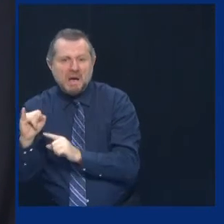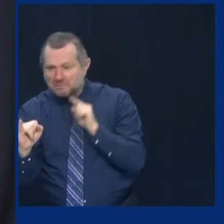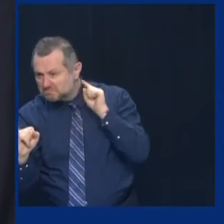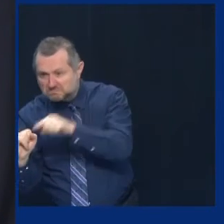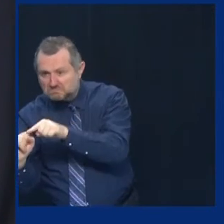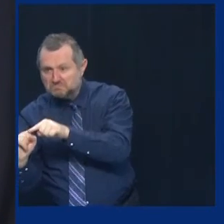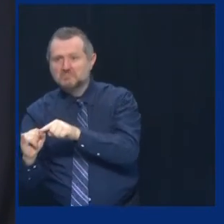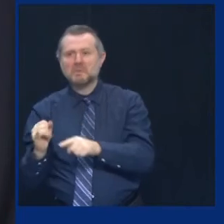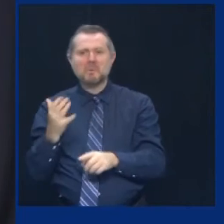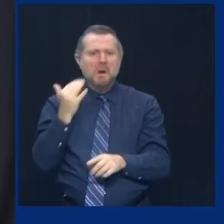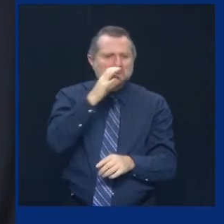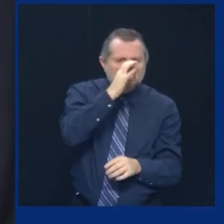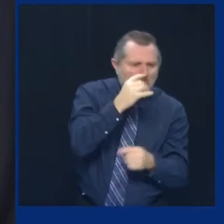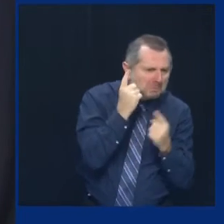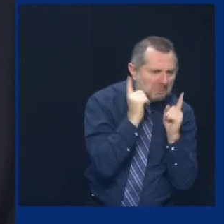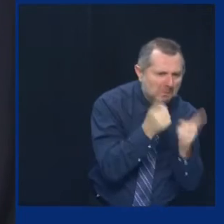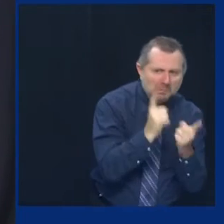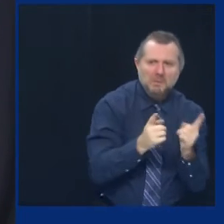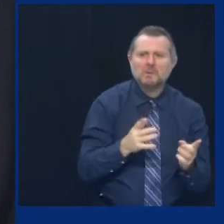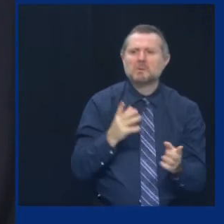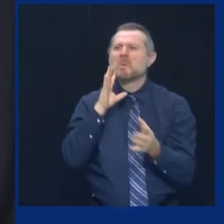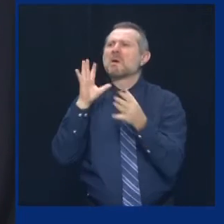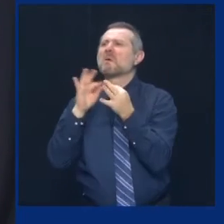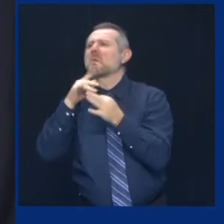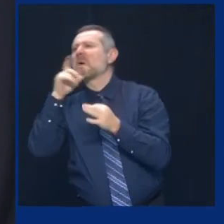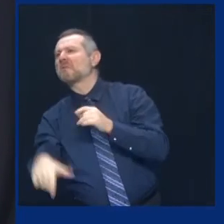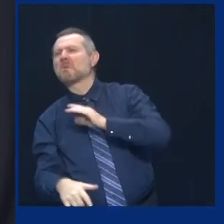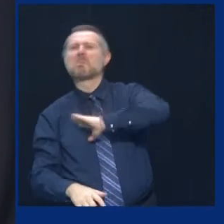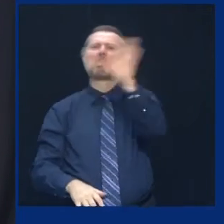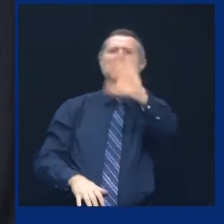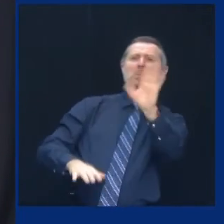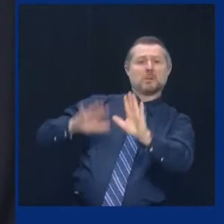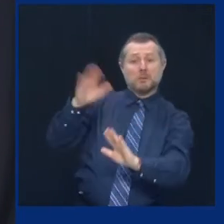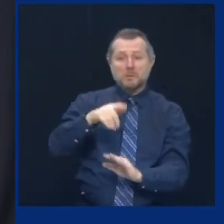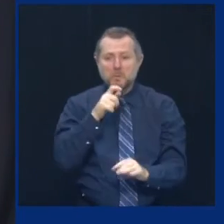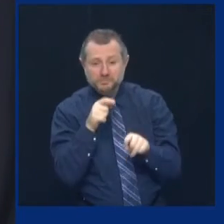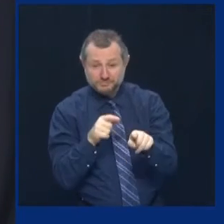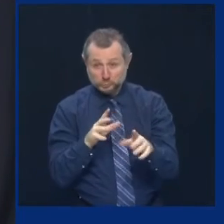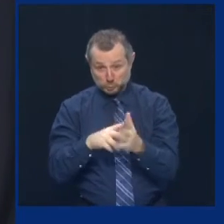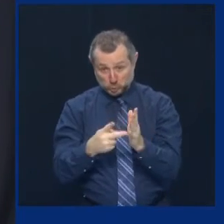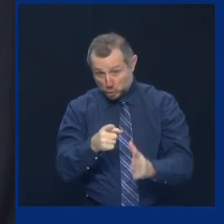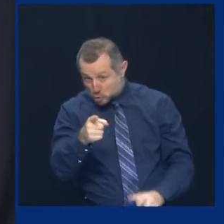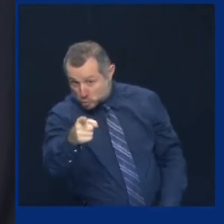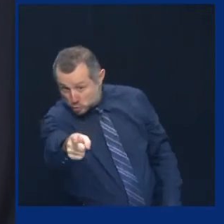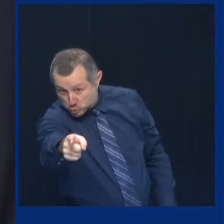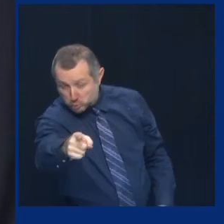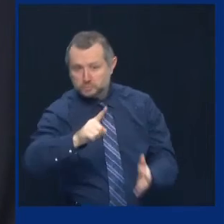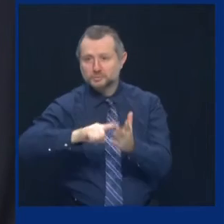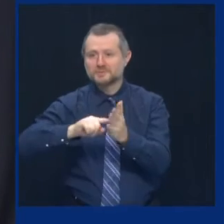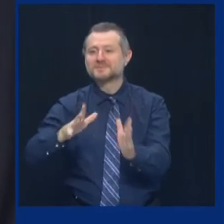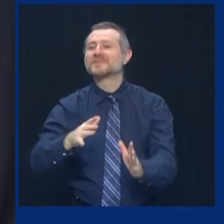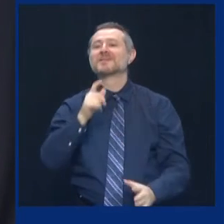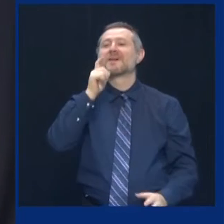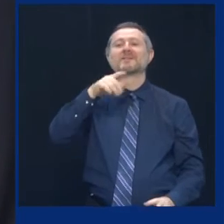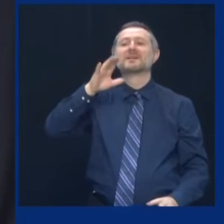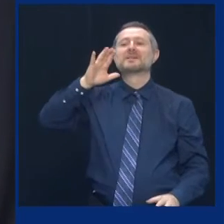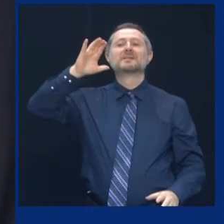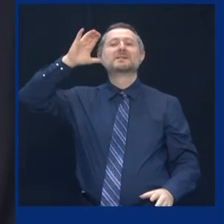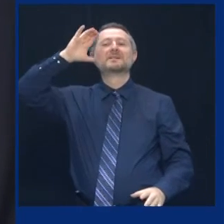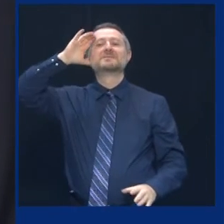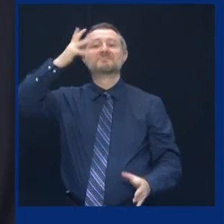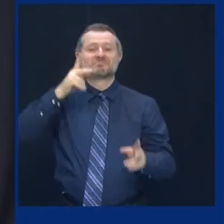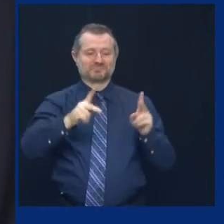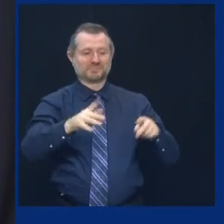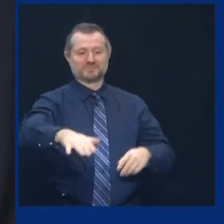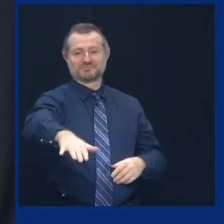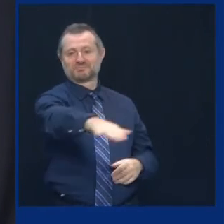restrictions are not necessary, then I think you haven't been listening to the people on Staten Island. And